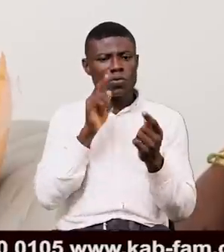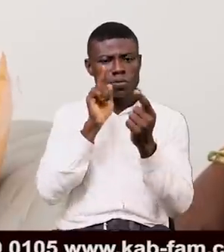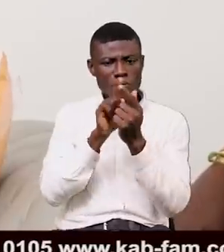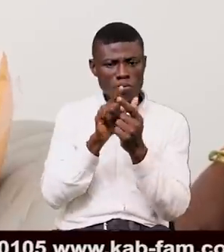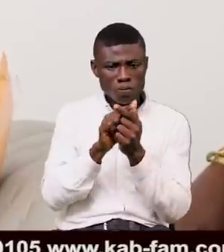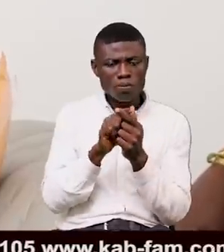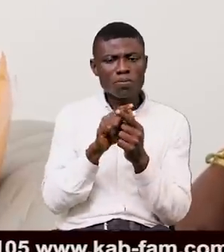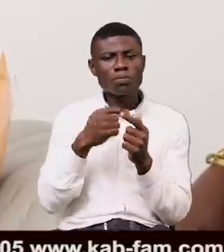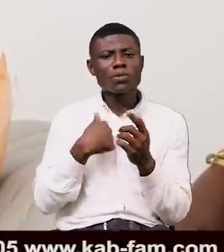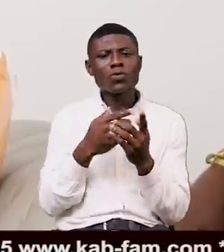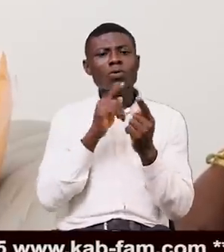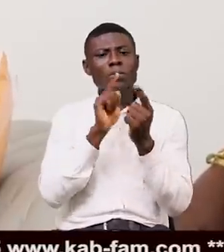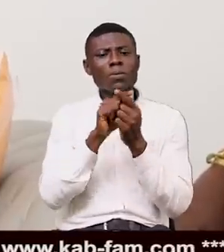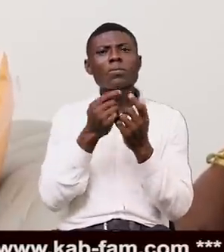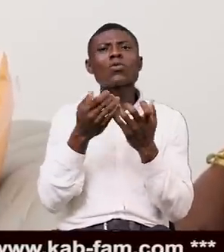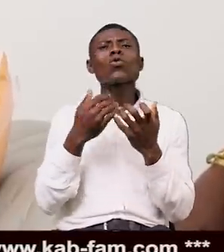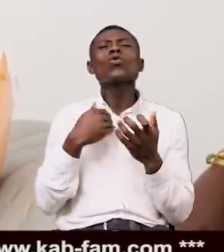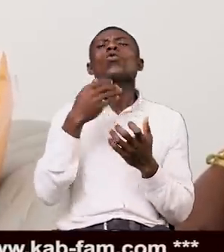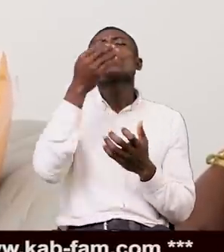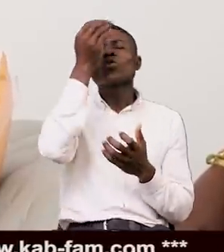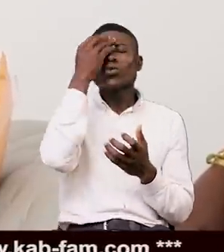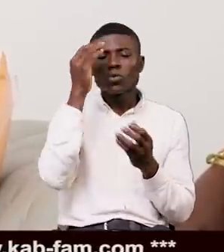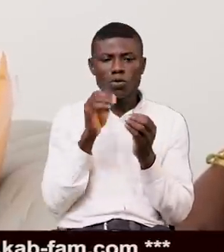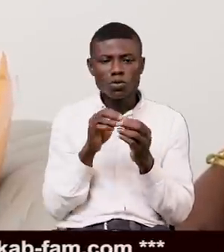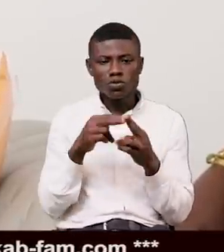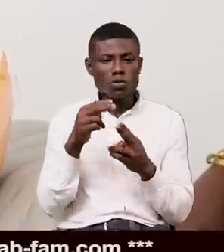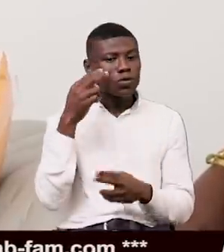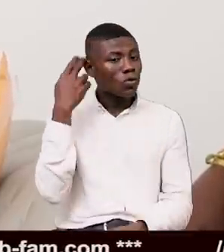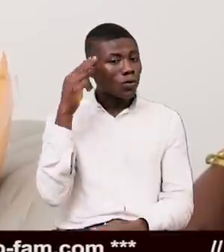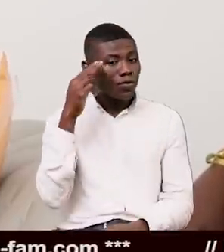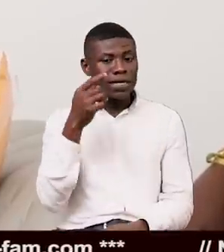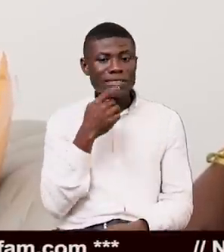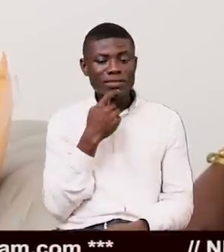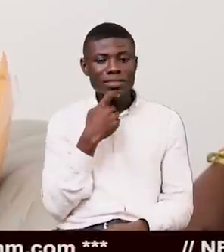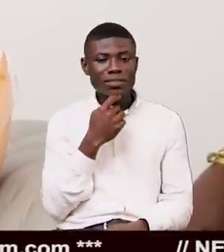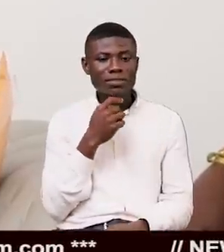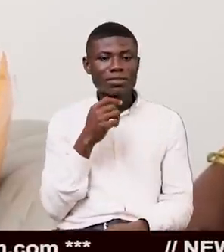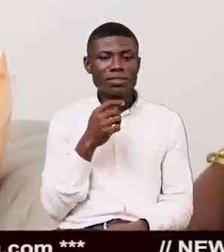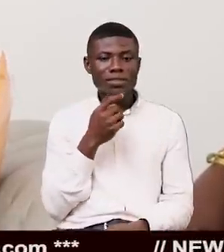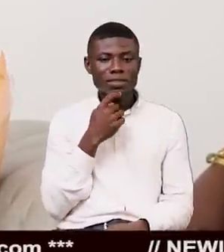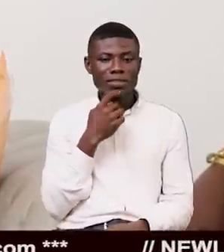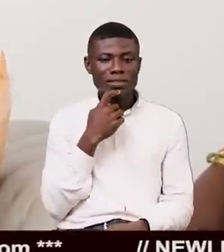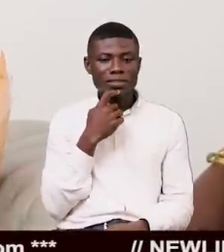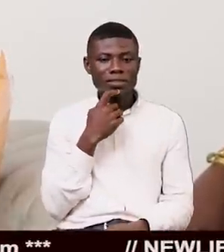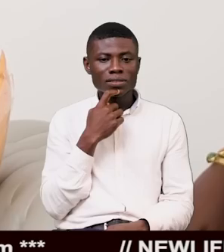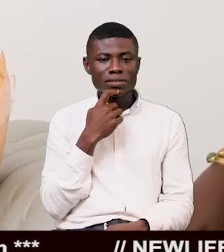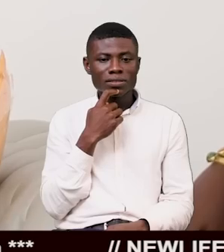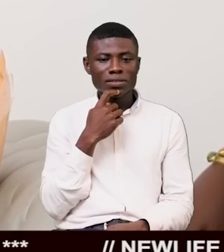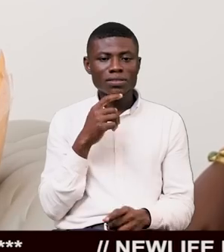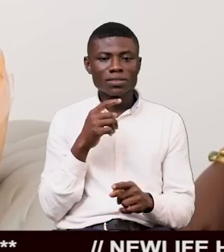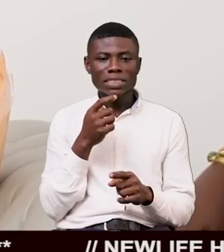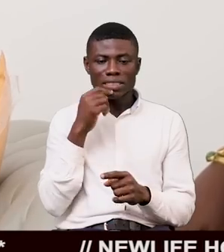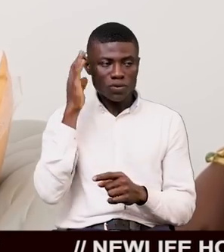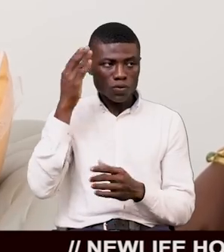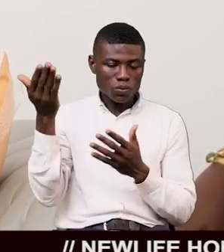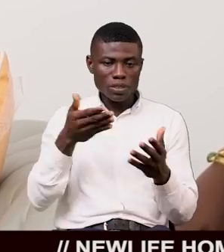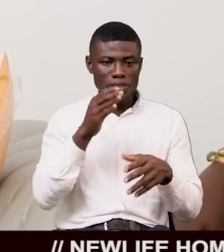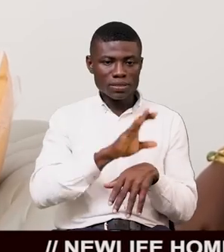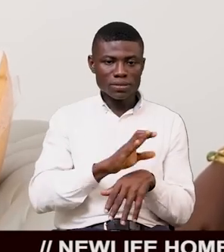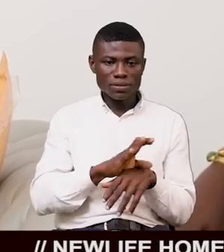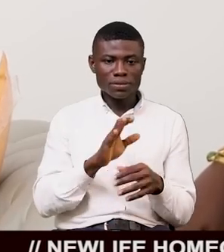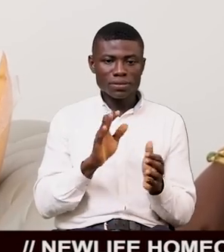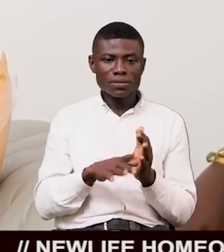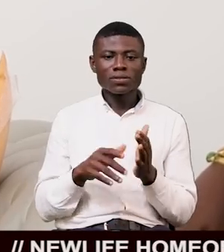hunu okay aha nti no wo fa no ka say obe odi no ebe ba asore